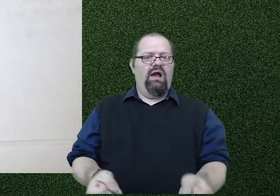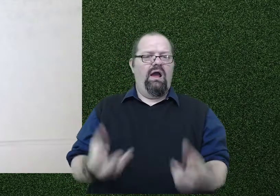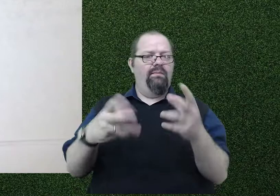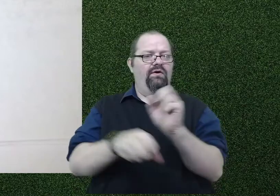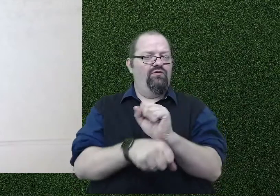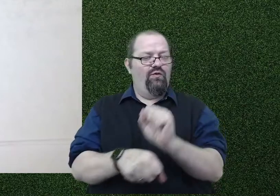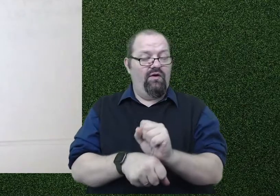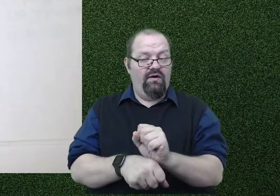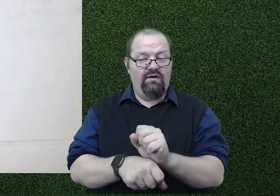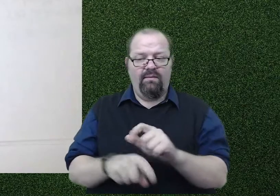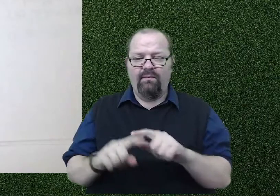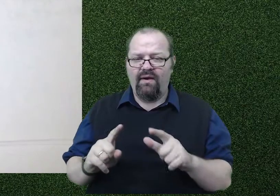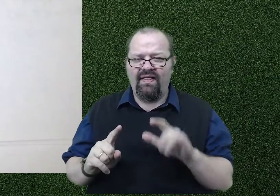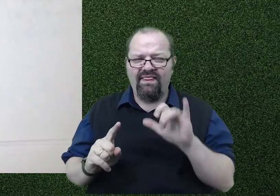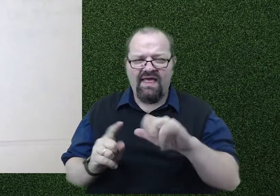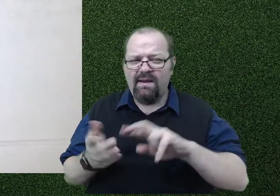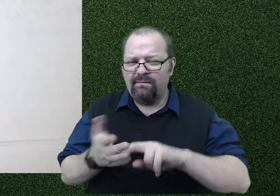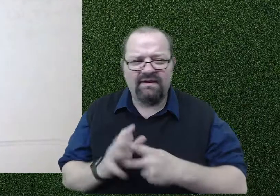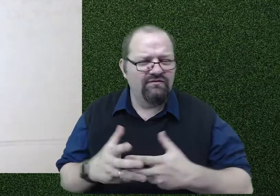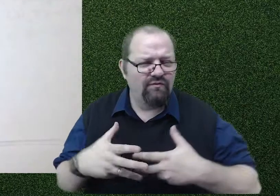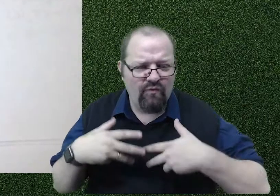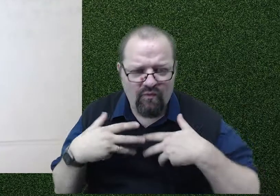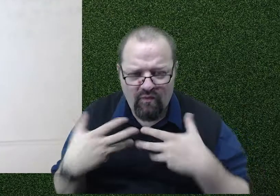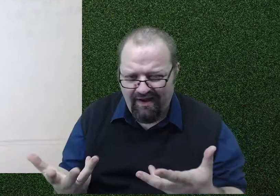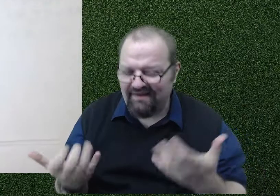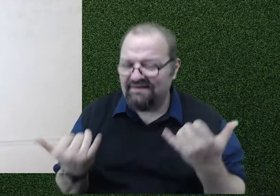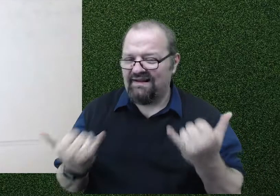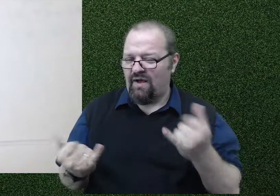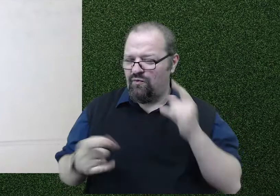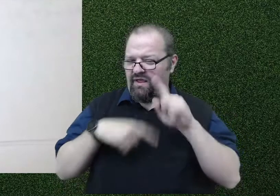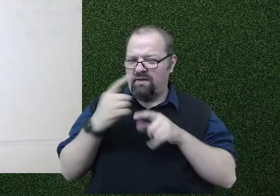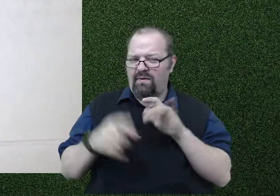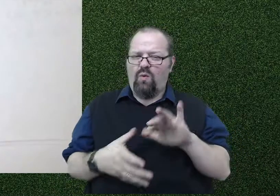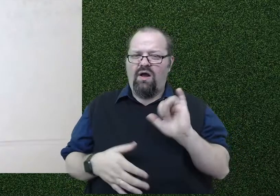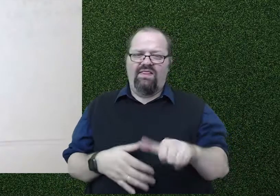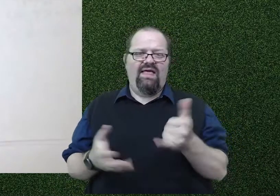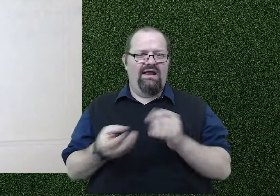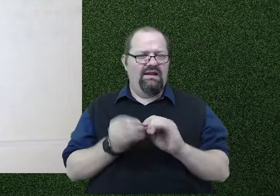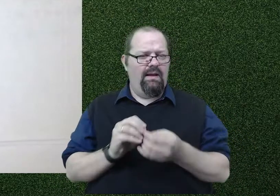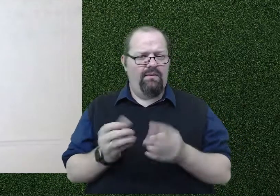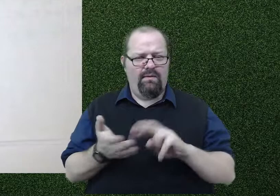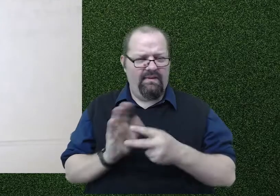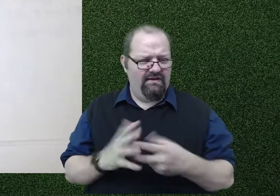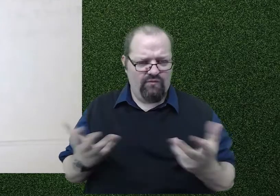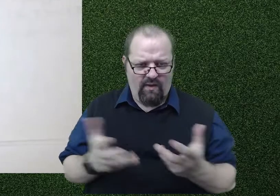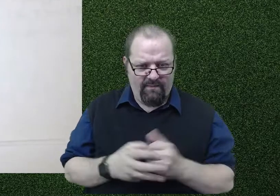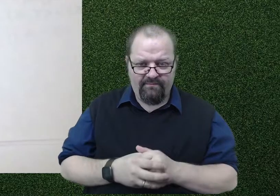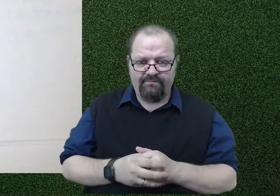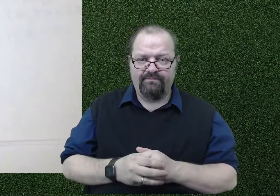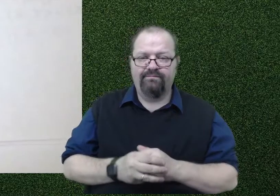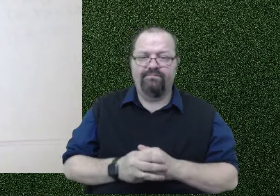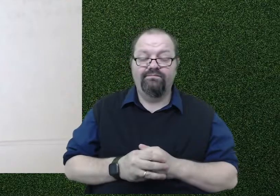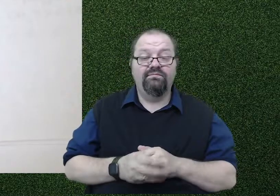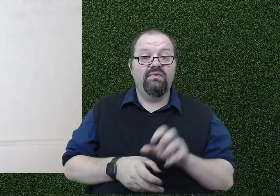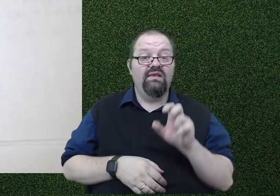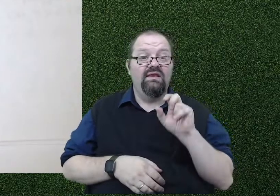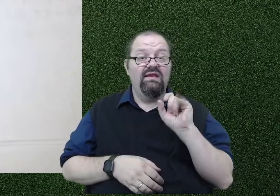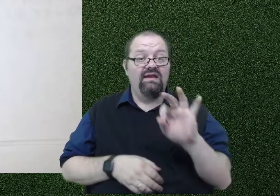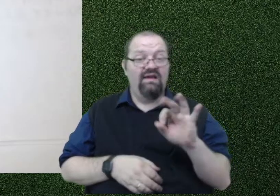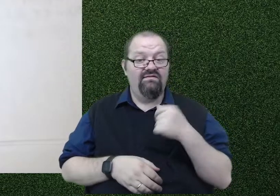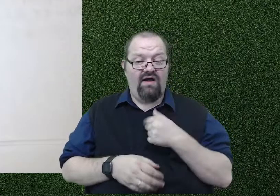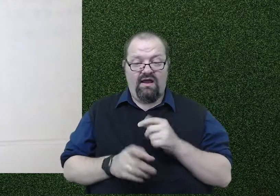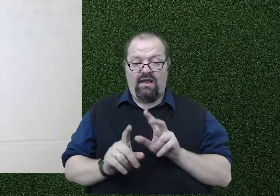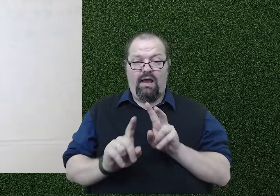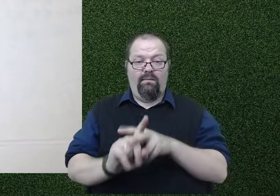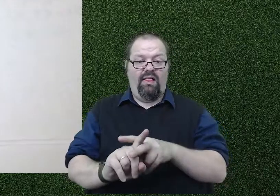Miss Townsend? Well, let's think about it. Let's think about what this number means. If I apply a force